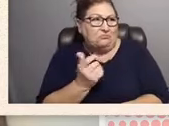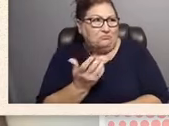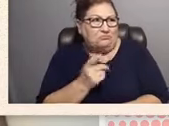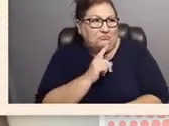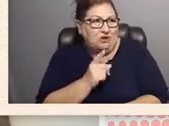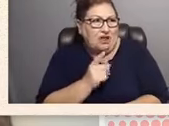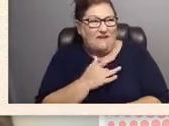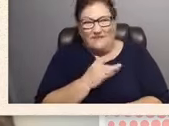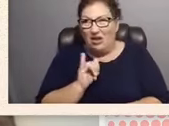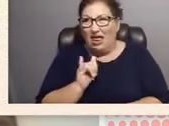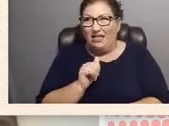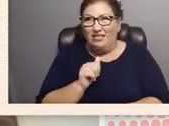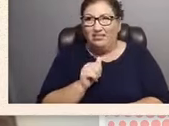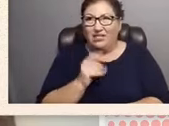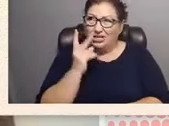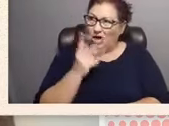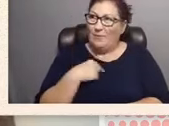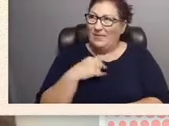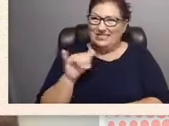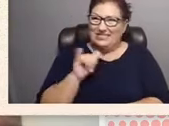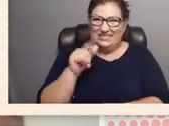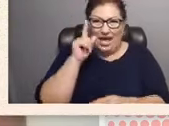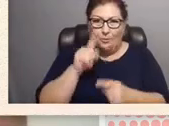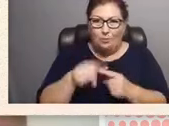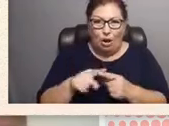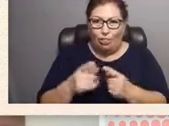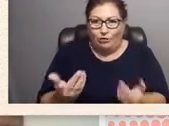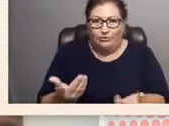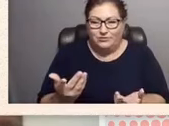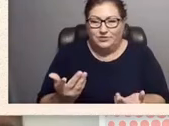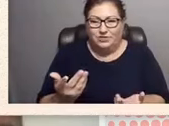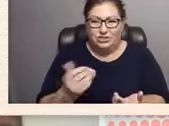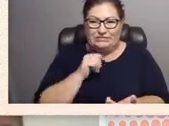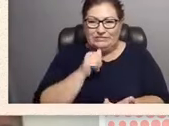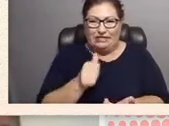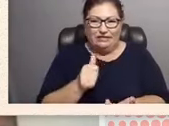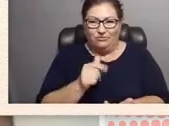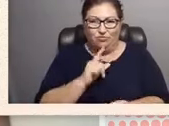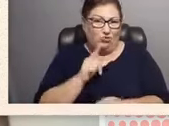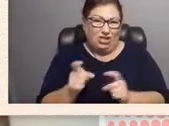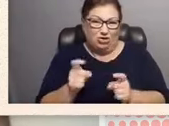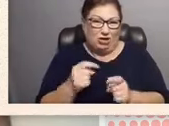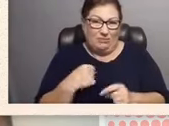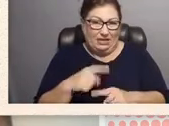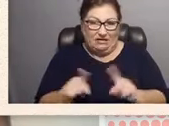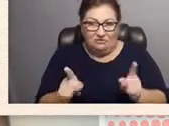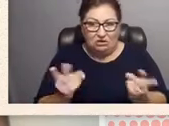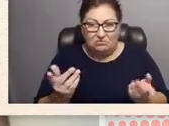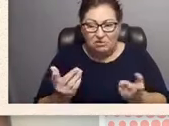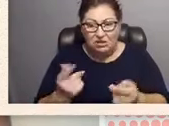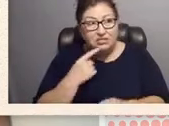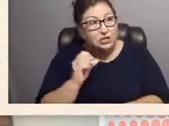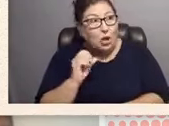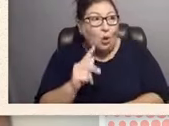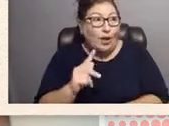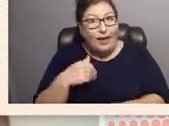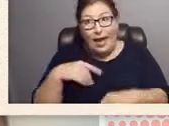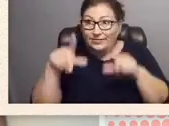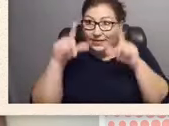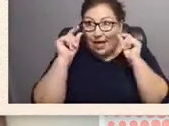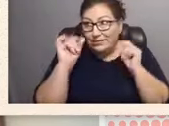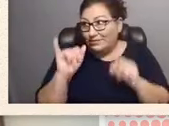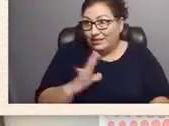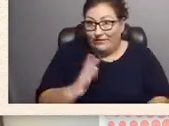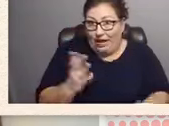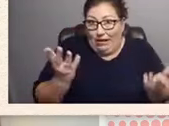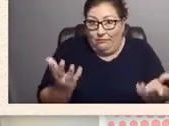me as the same brother and just didn't really treat me any differently. They're just like, okay, he has glasses, it's fine.